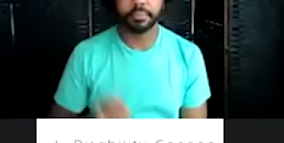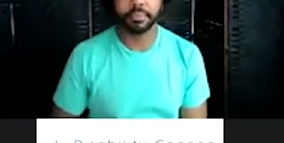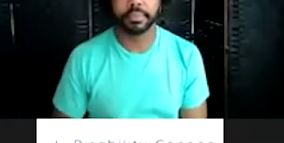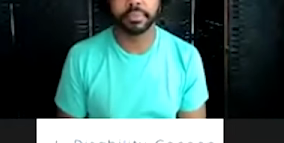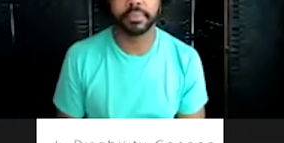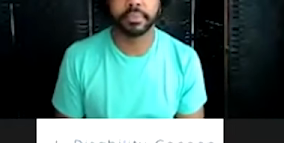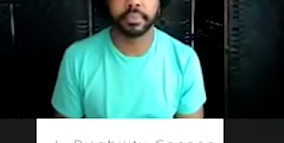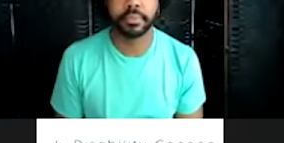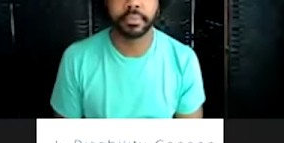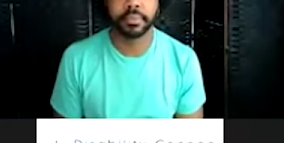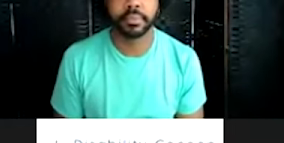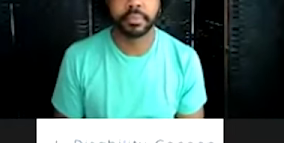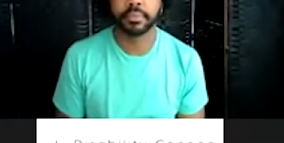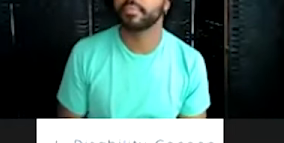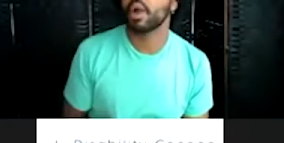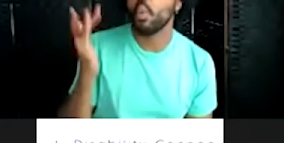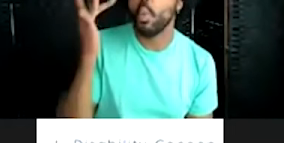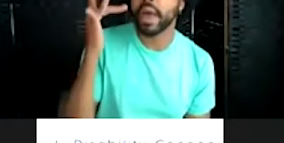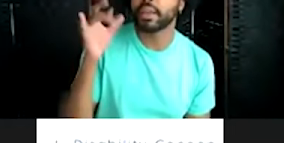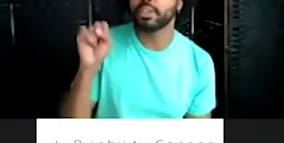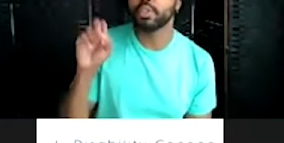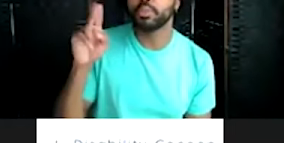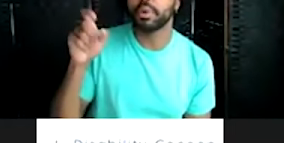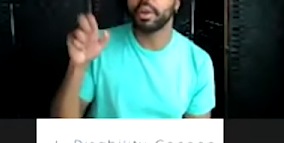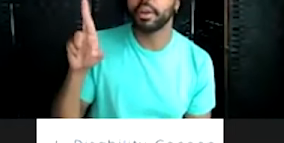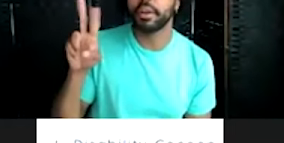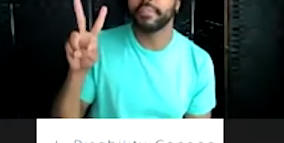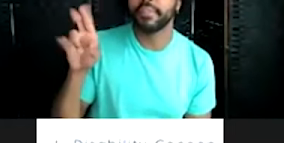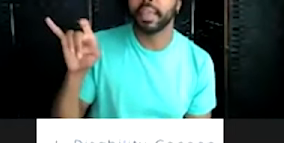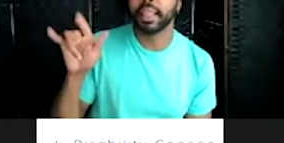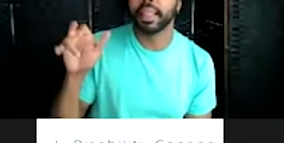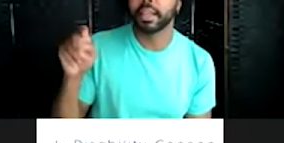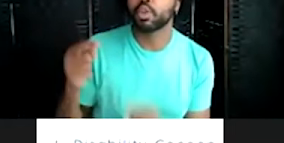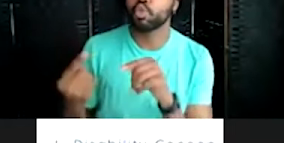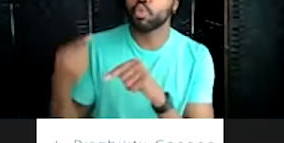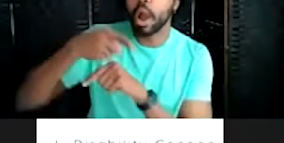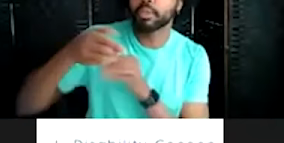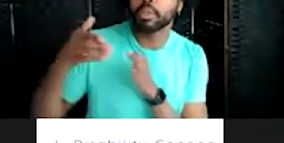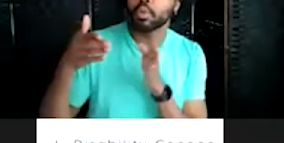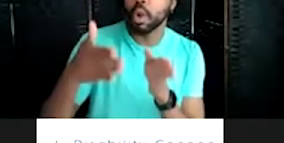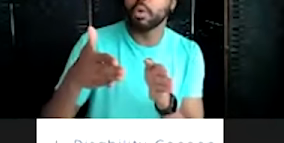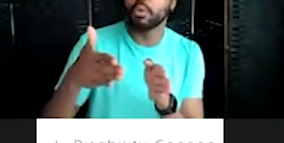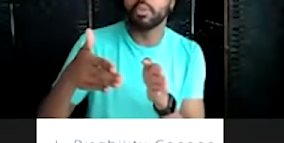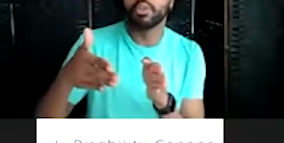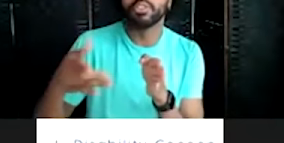Why did the supervillain cross the road? To get to the other sidekick.